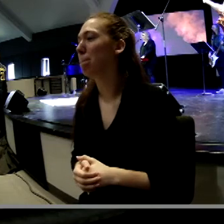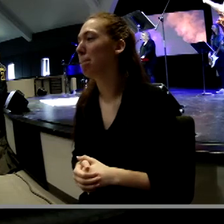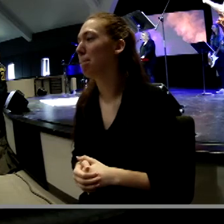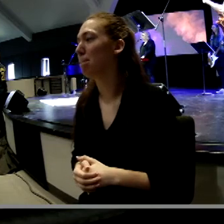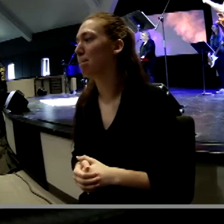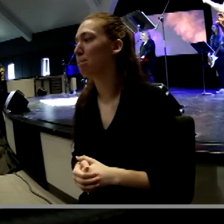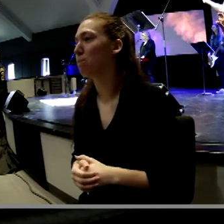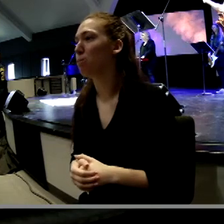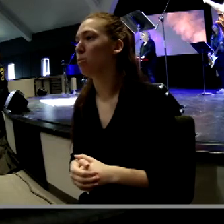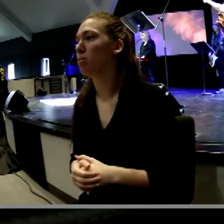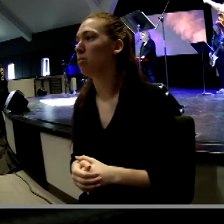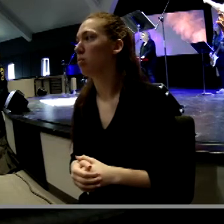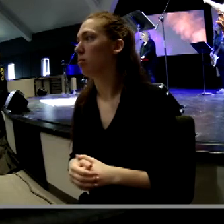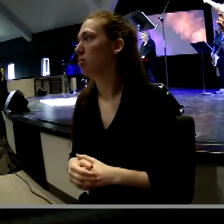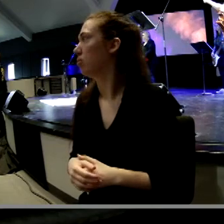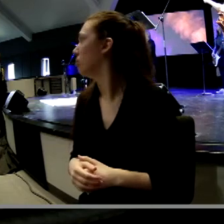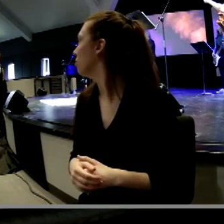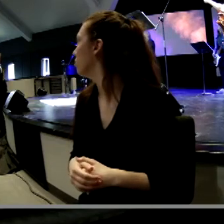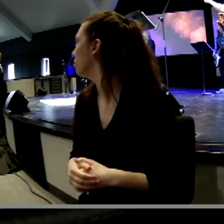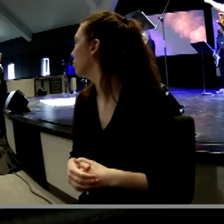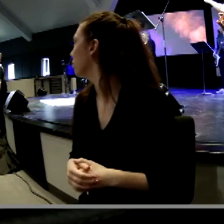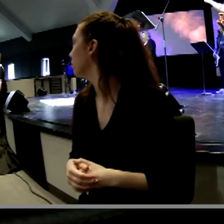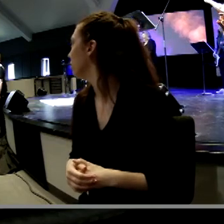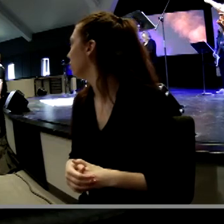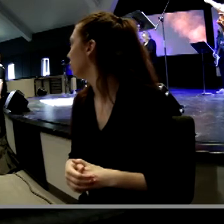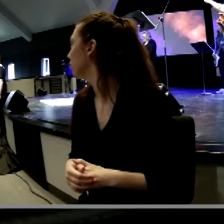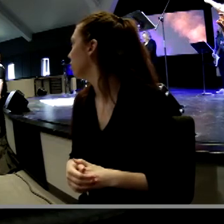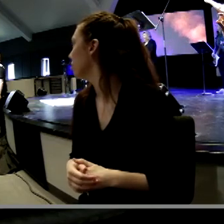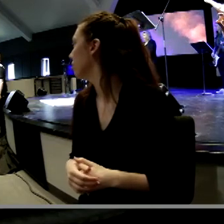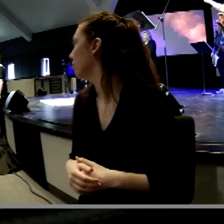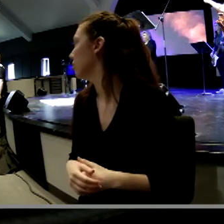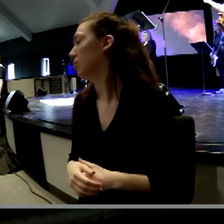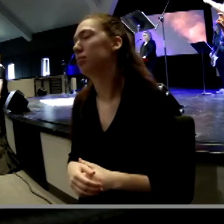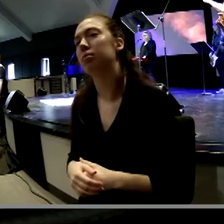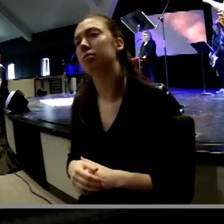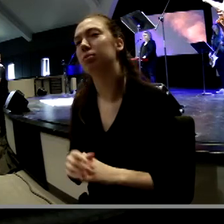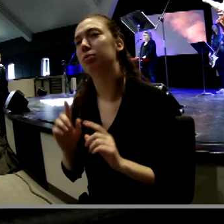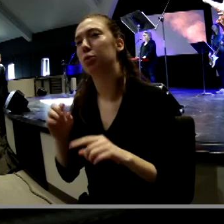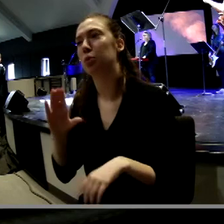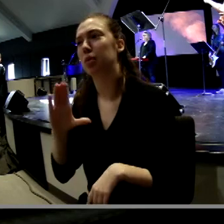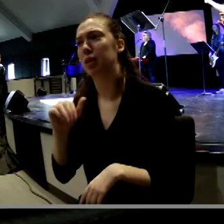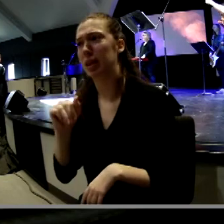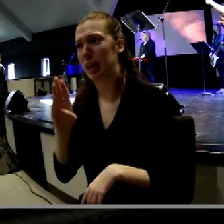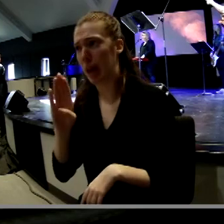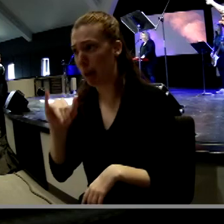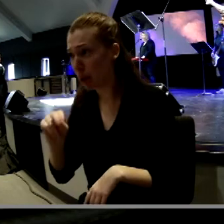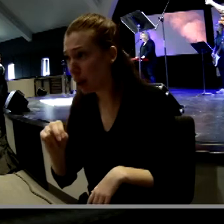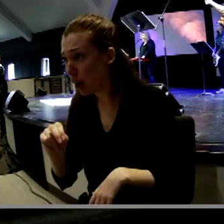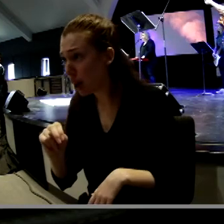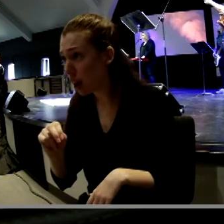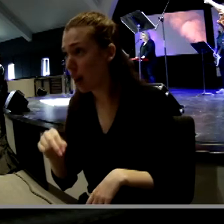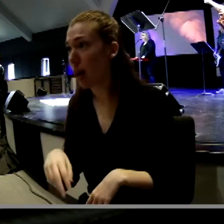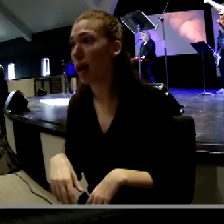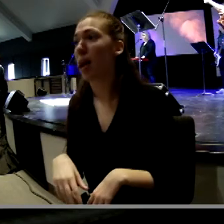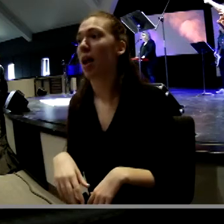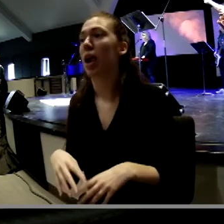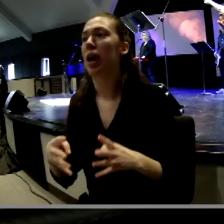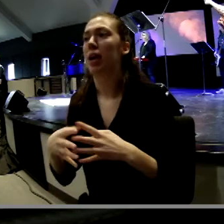You go to a cabinet and you take an aspirin because you have a headache. You do this because you're saved.